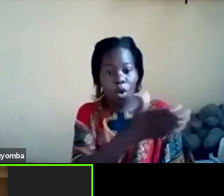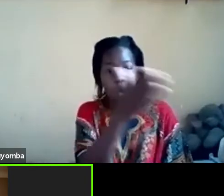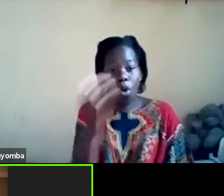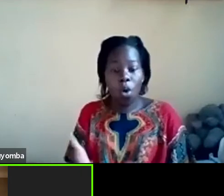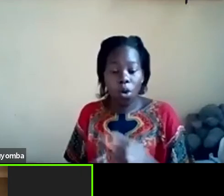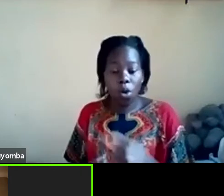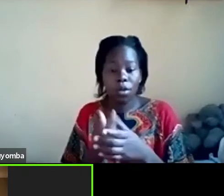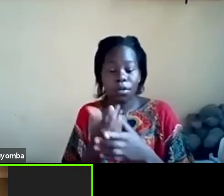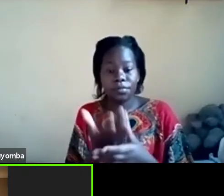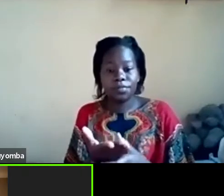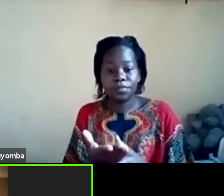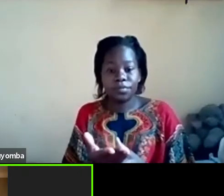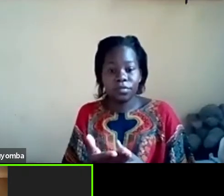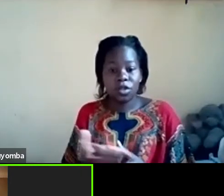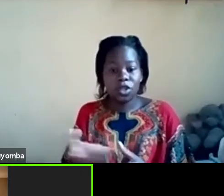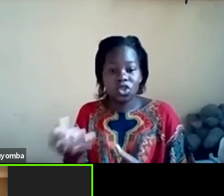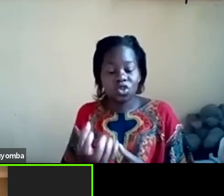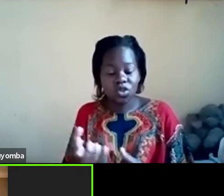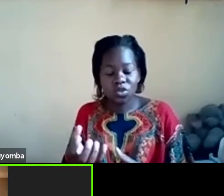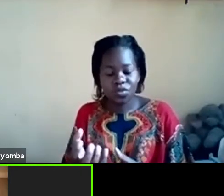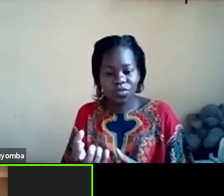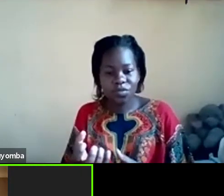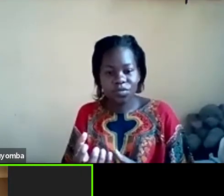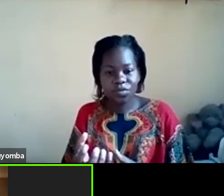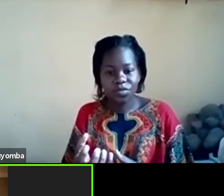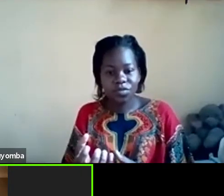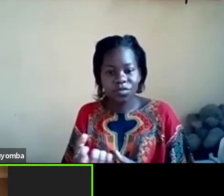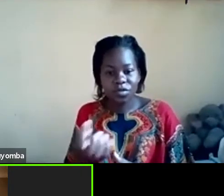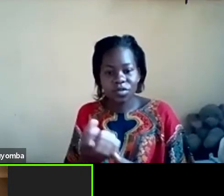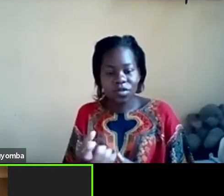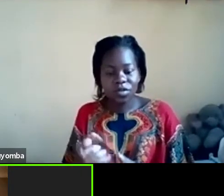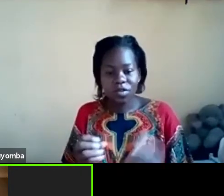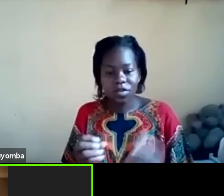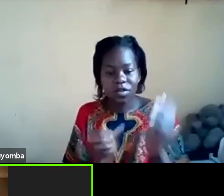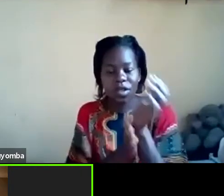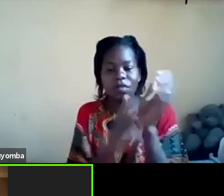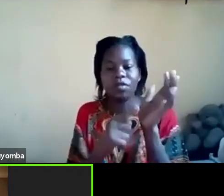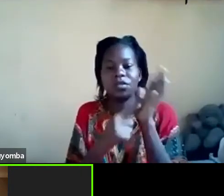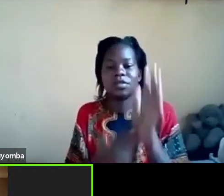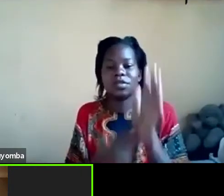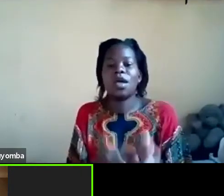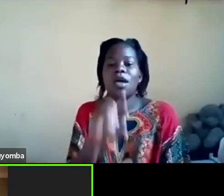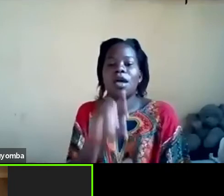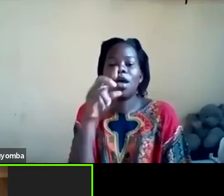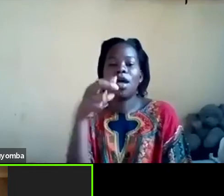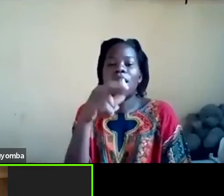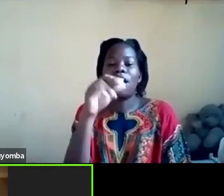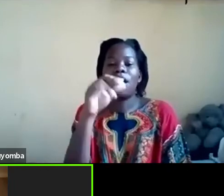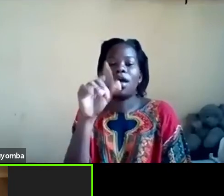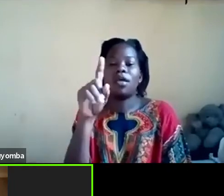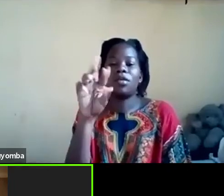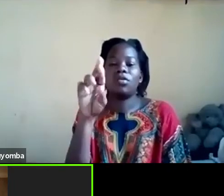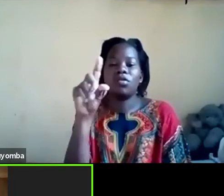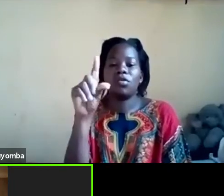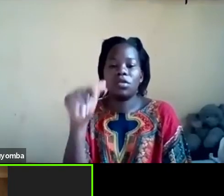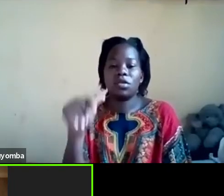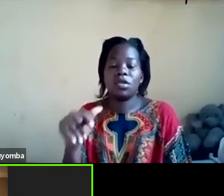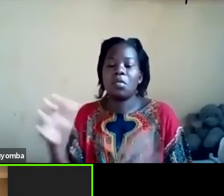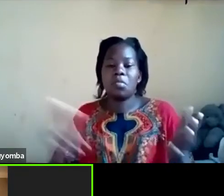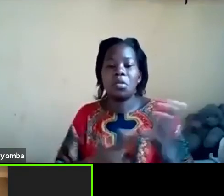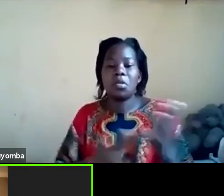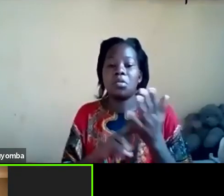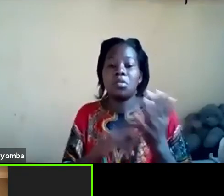sources of energy, such as hydrology, which is largely used in Uganda because of the